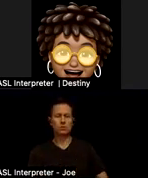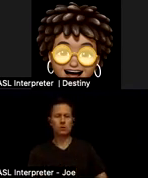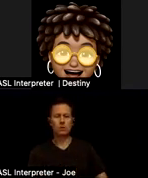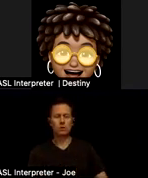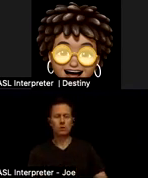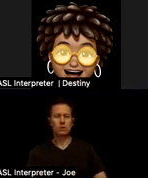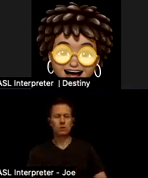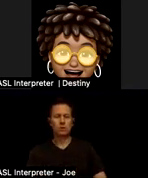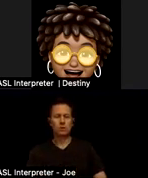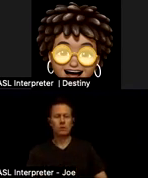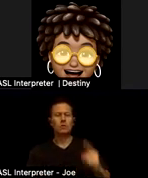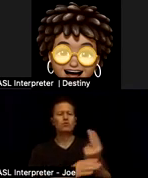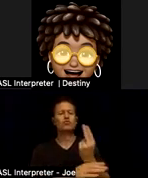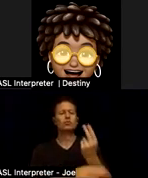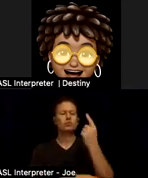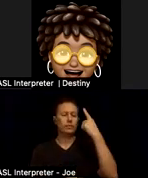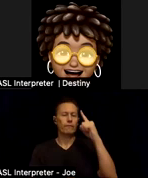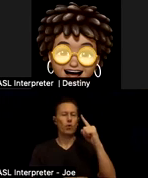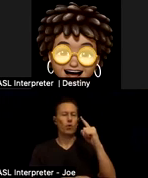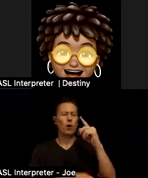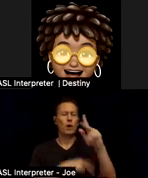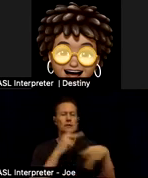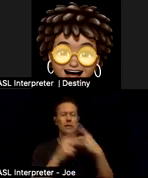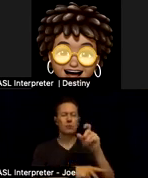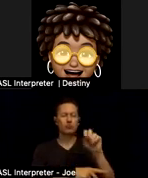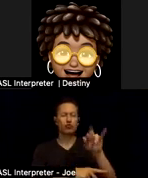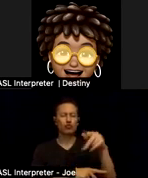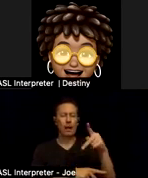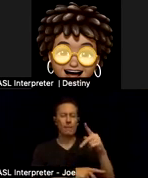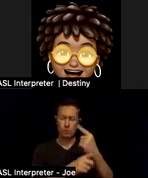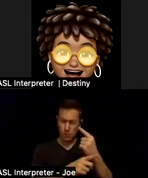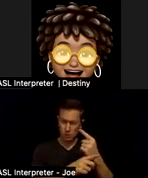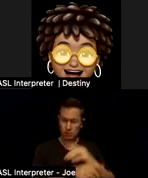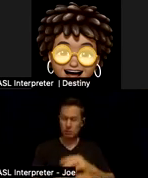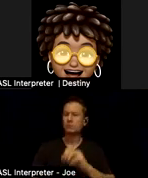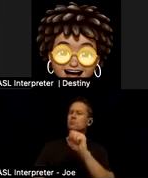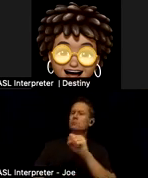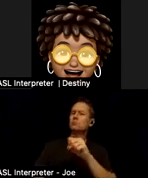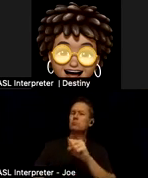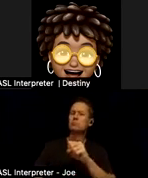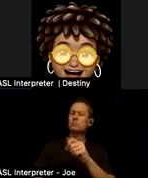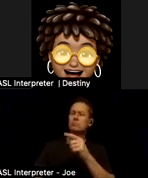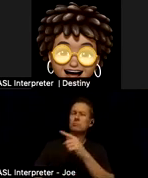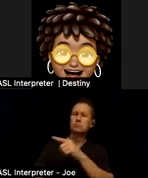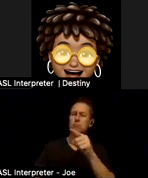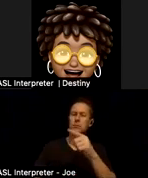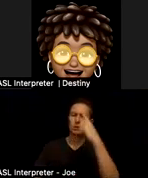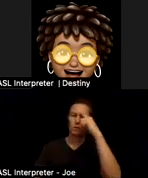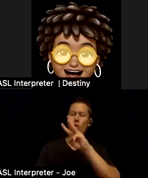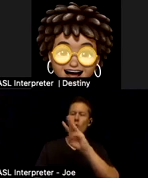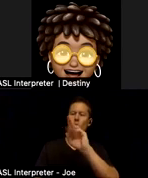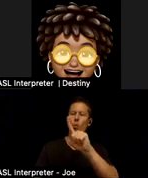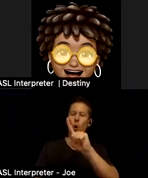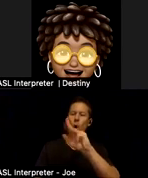meant to be used for a type of strap too. Is that right? Yeah, so those are for your TV wall mounts. So